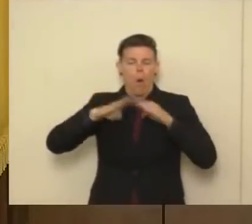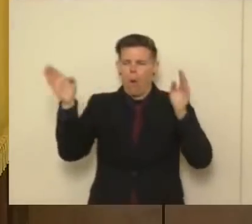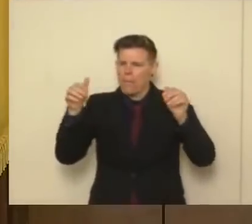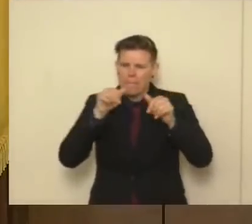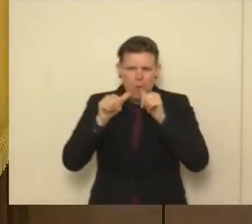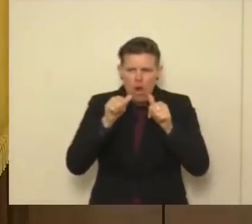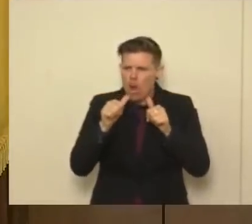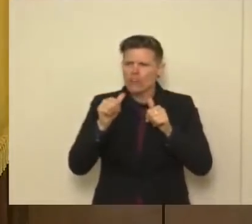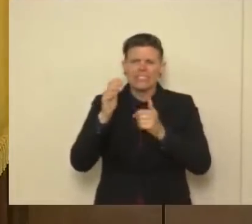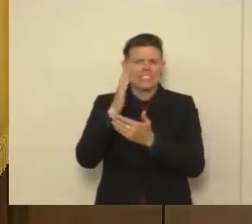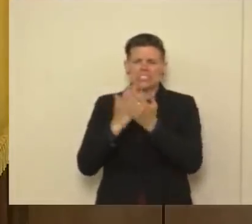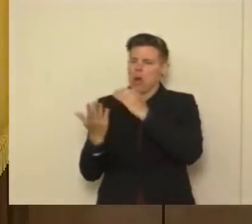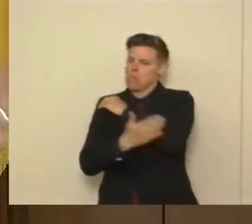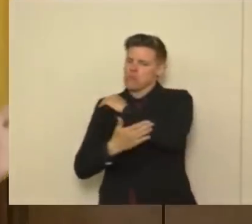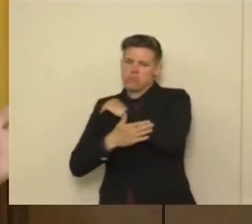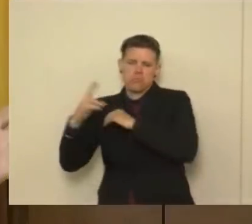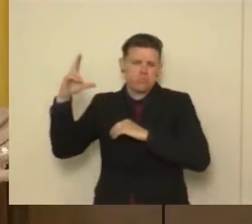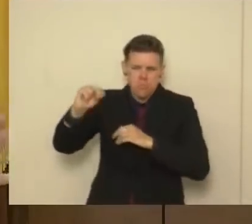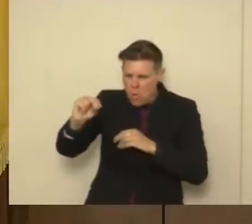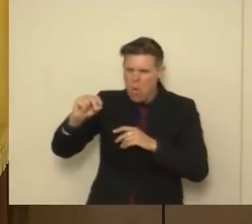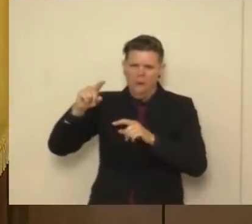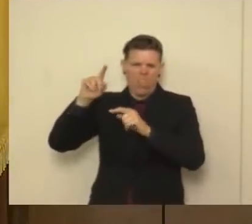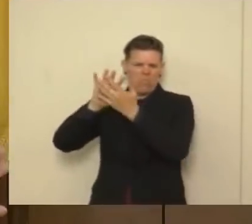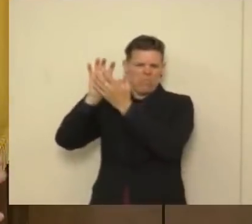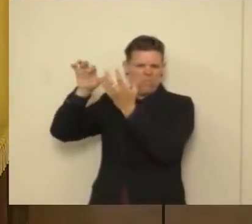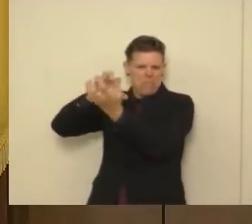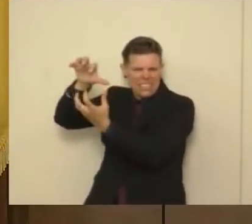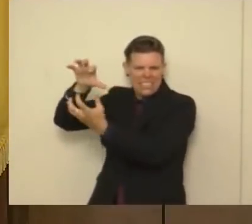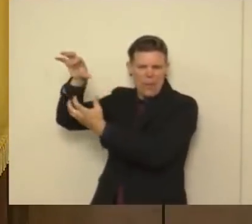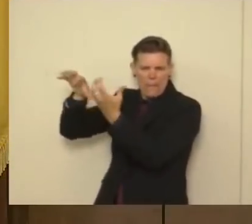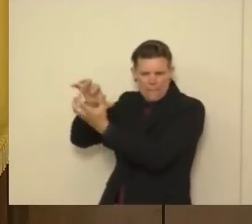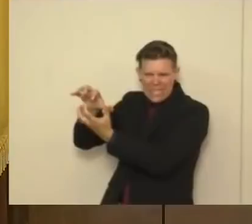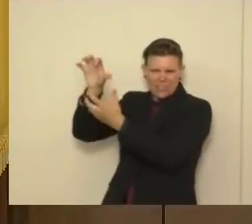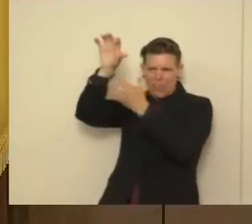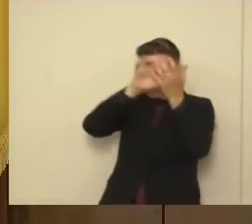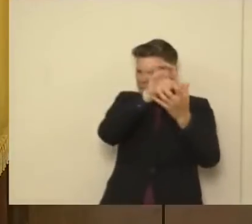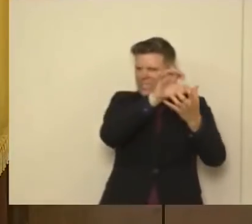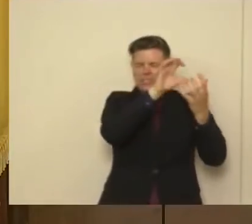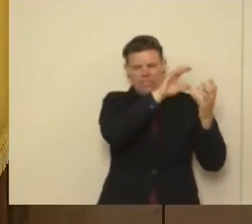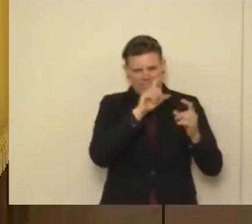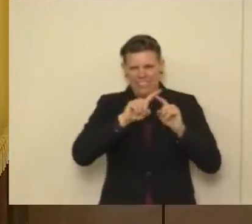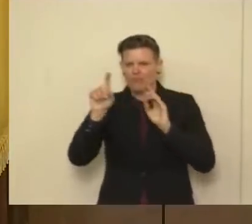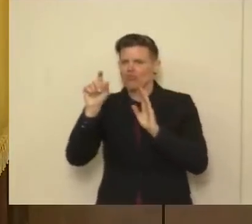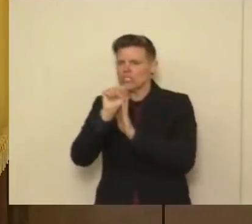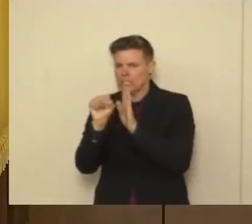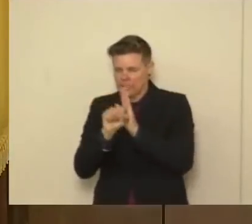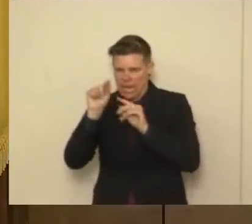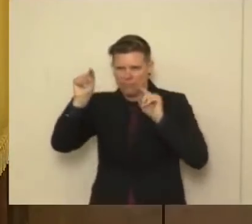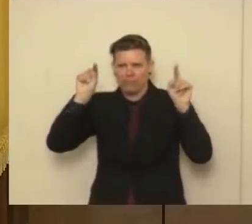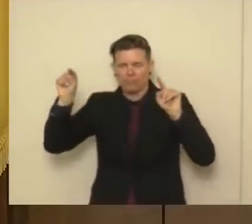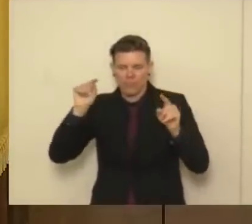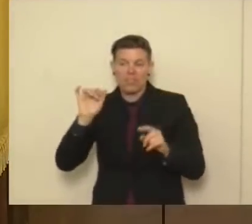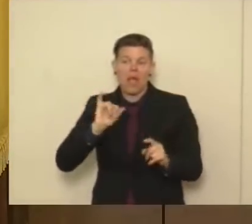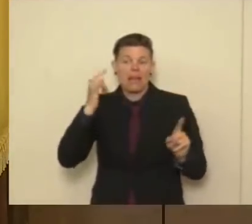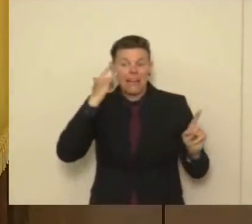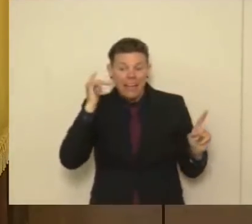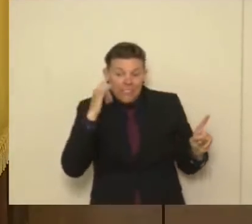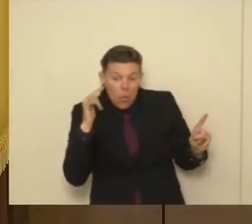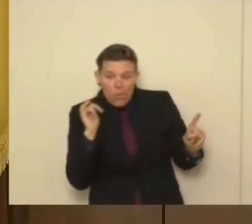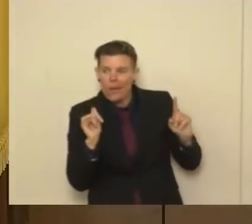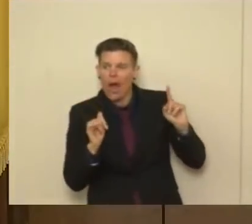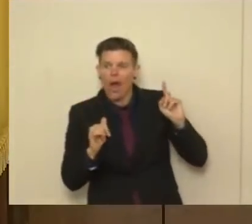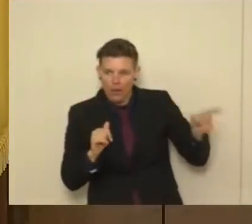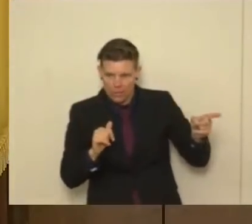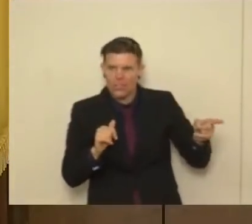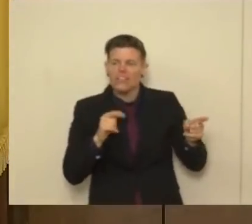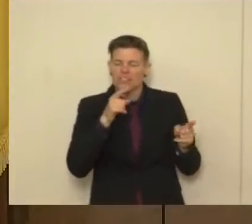that's trying to figure it out differently. You've got California in the same spot. I do think states like California have the ability to overrule some